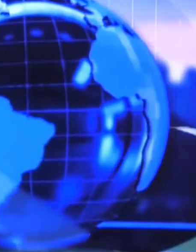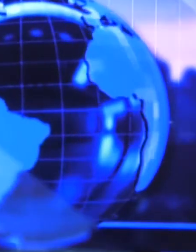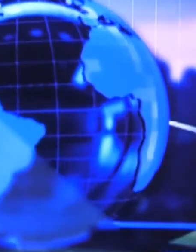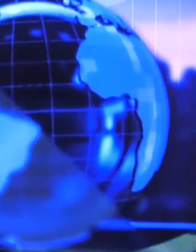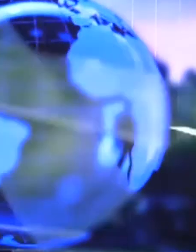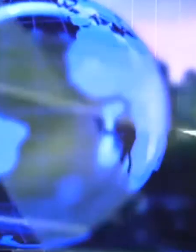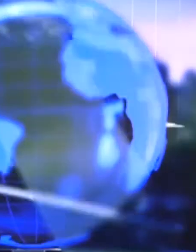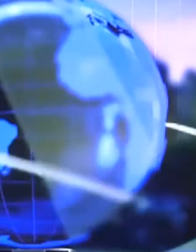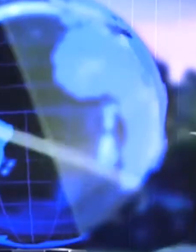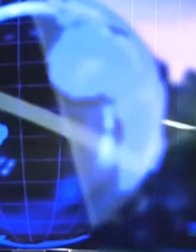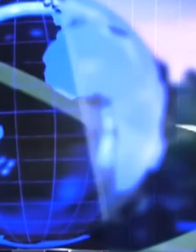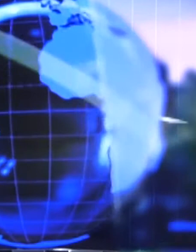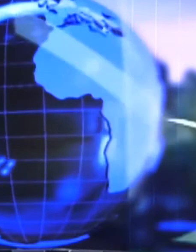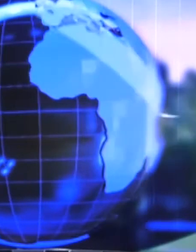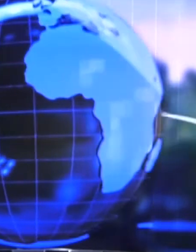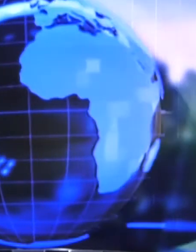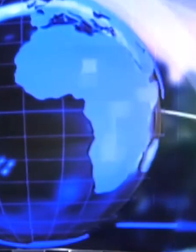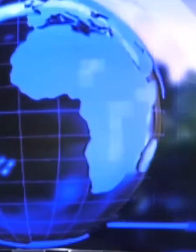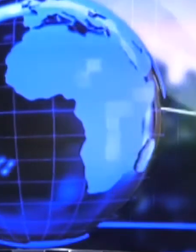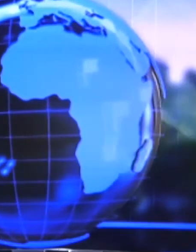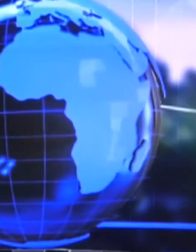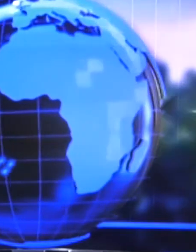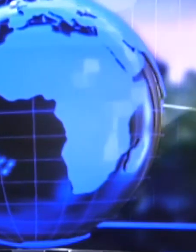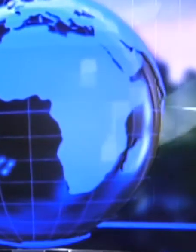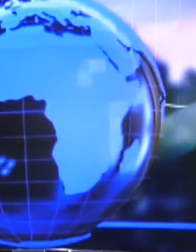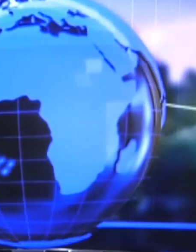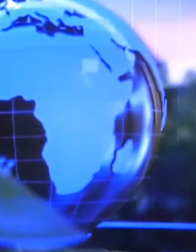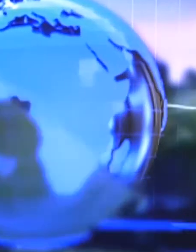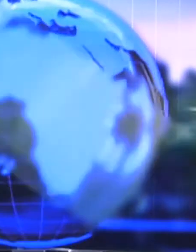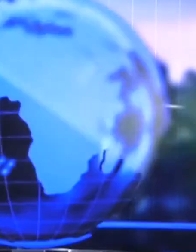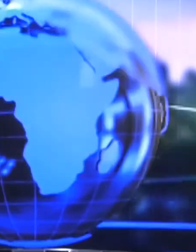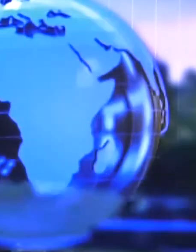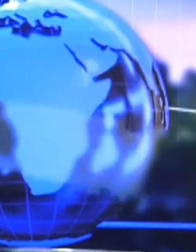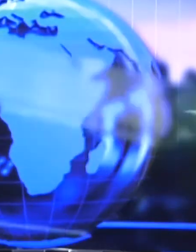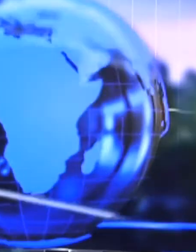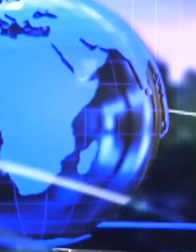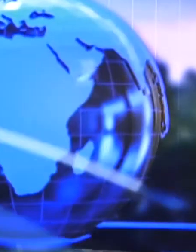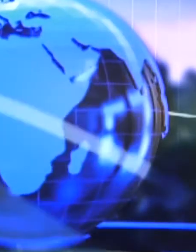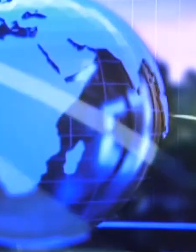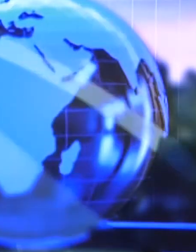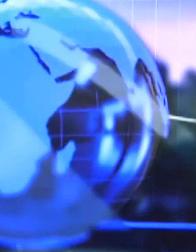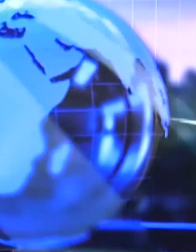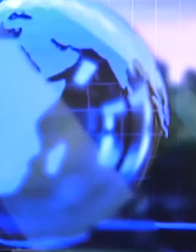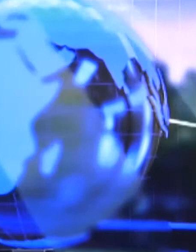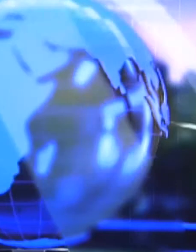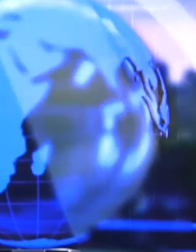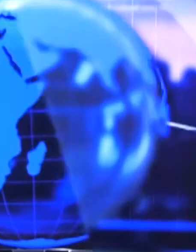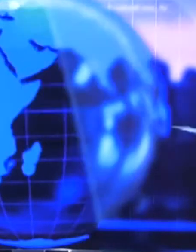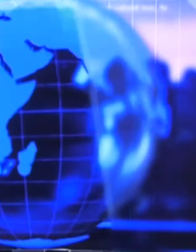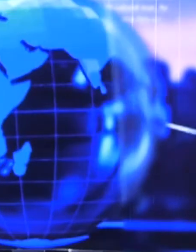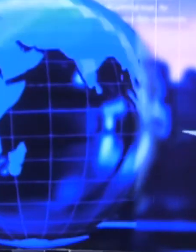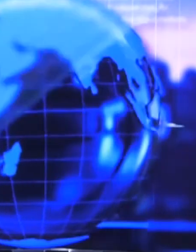December exams. Government has also taken a decision to postpone the May-June matric rewrite examinations.